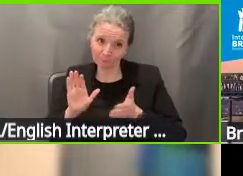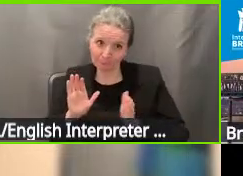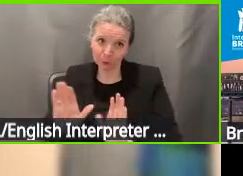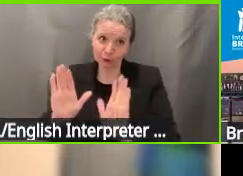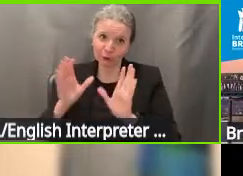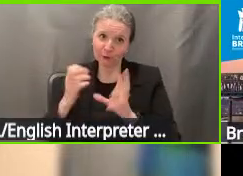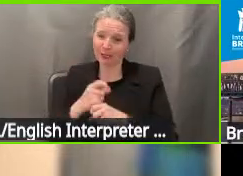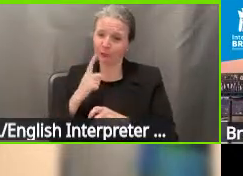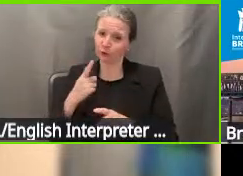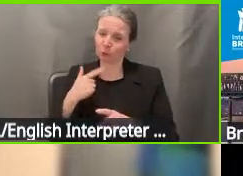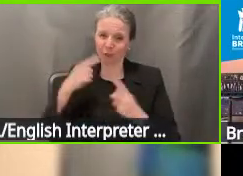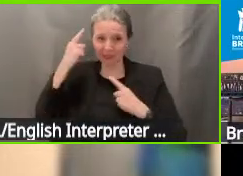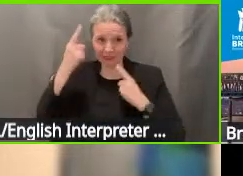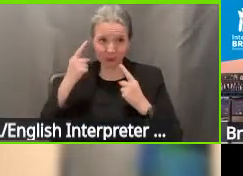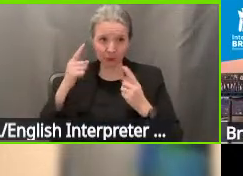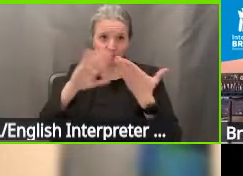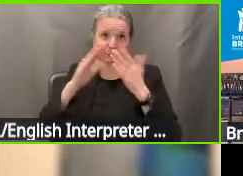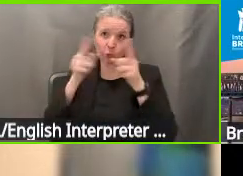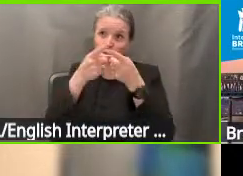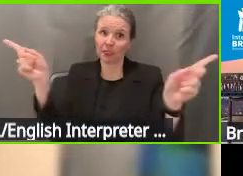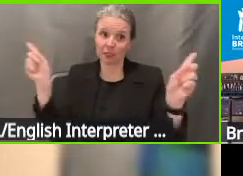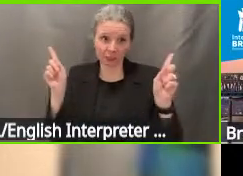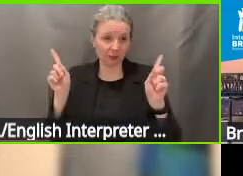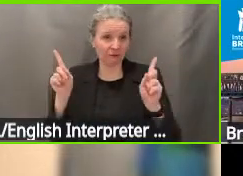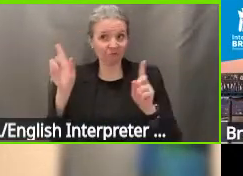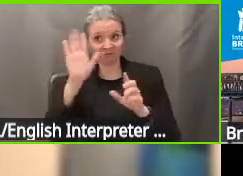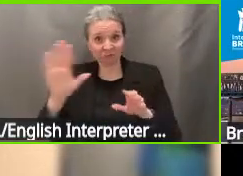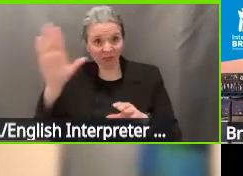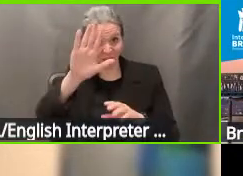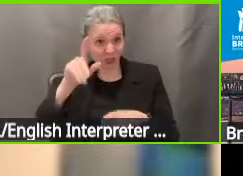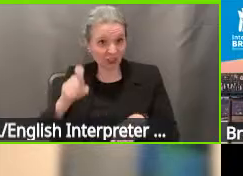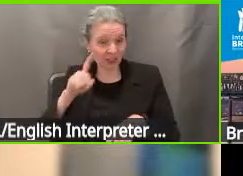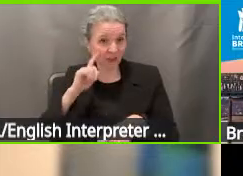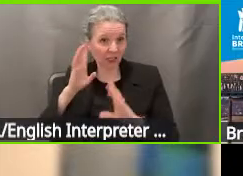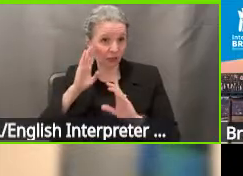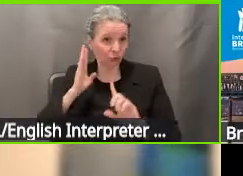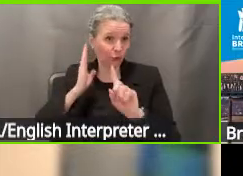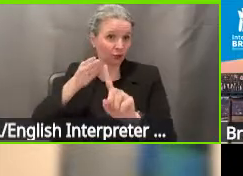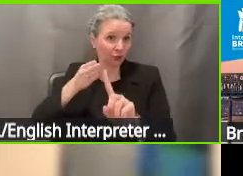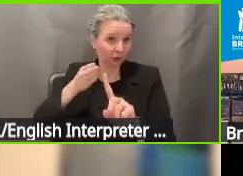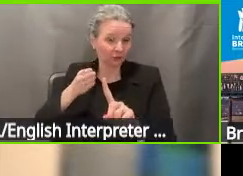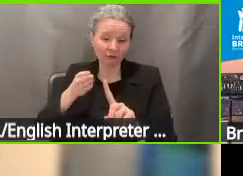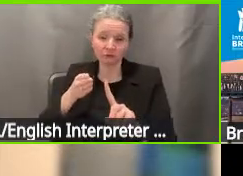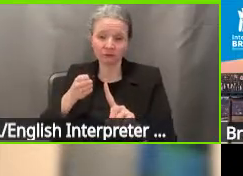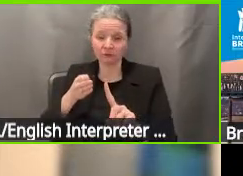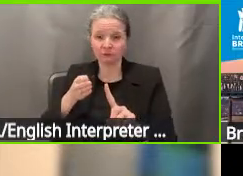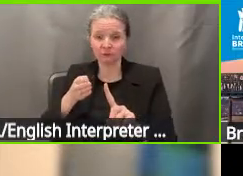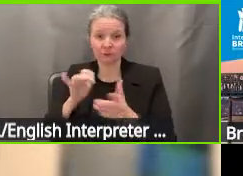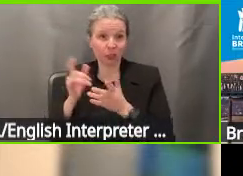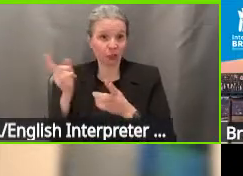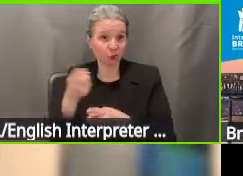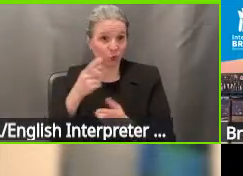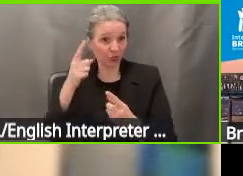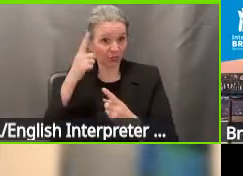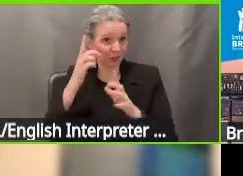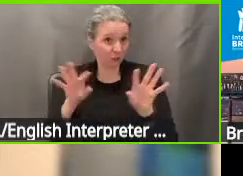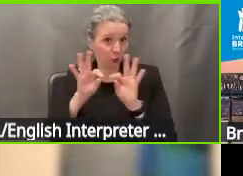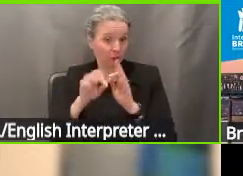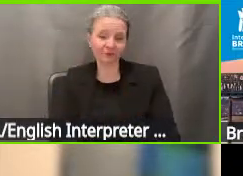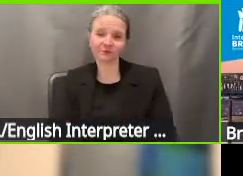we are considering the community, its needs, and the direction that you all think is